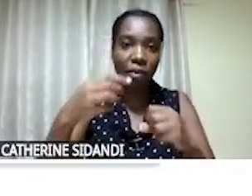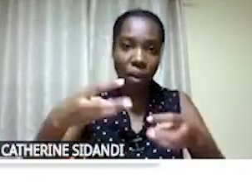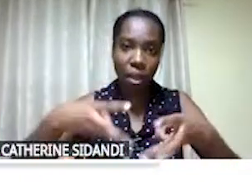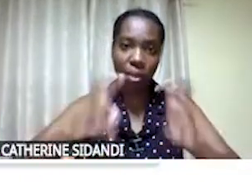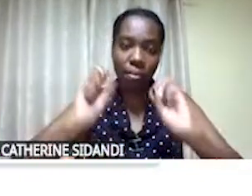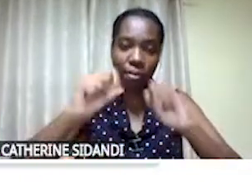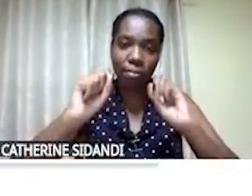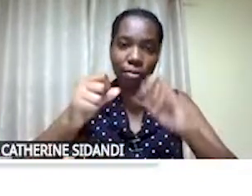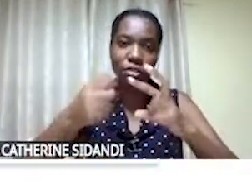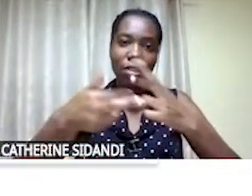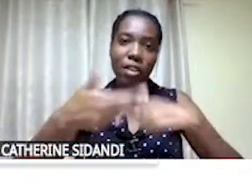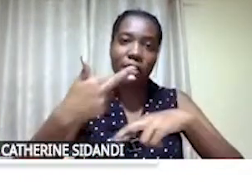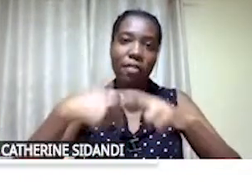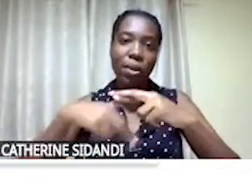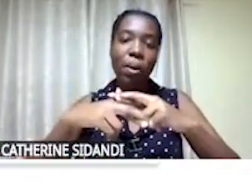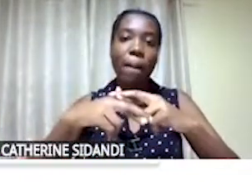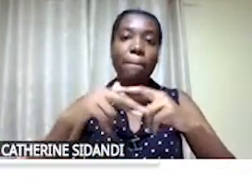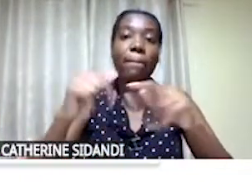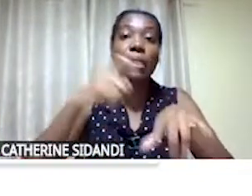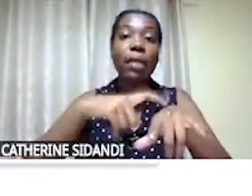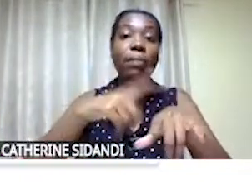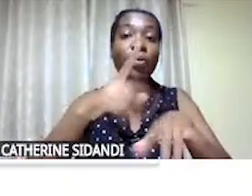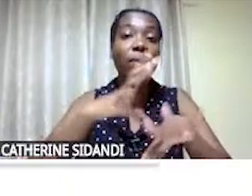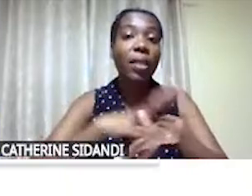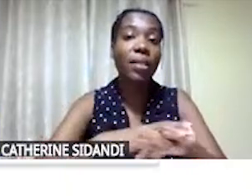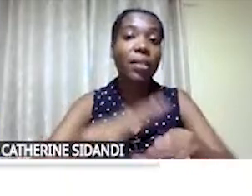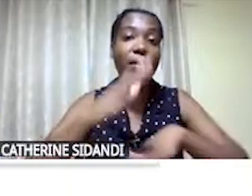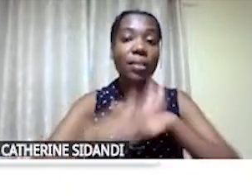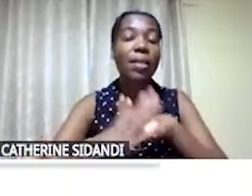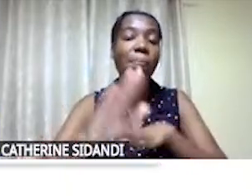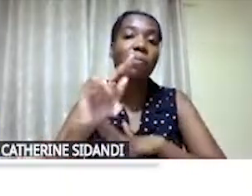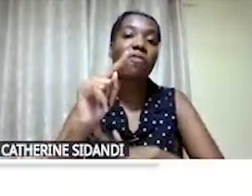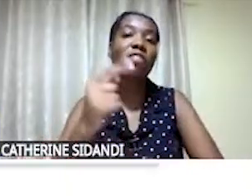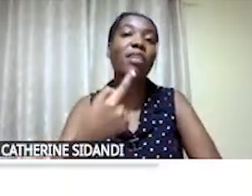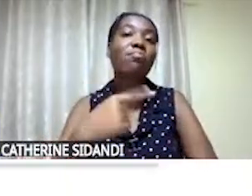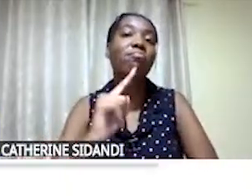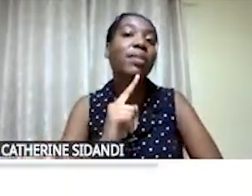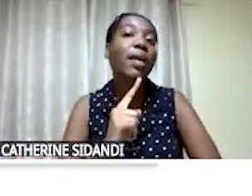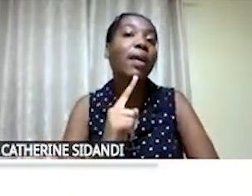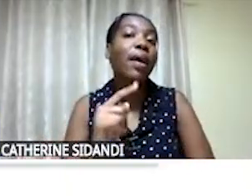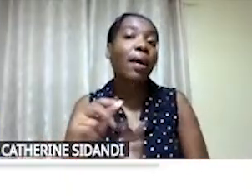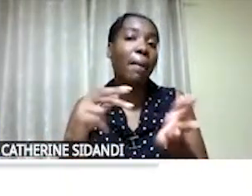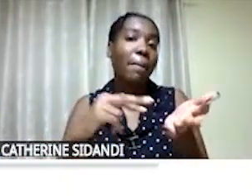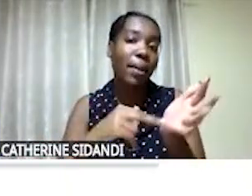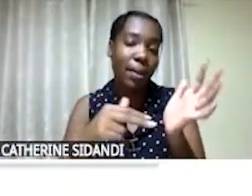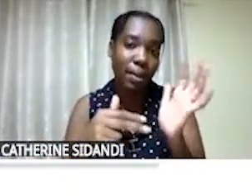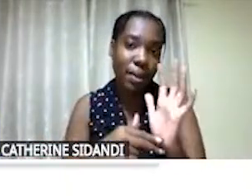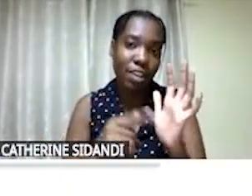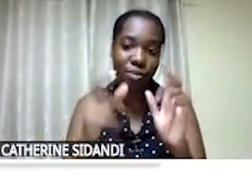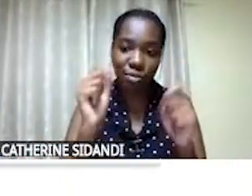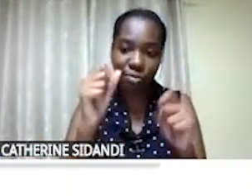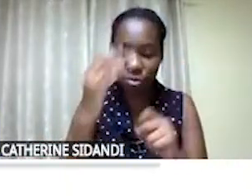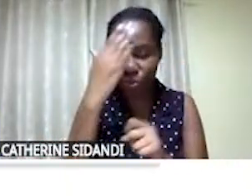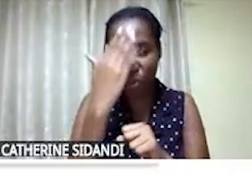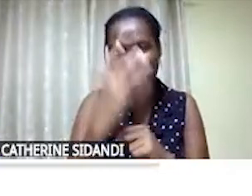review. If you got the first step right, the understanding, where in the playing field I